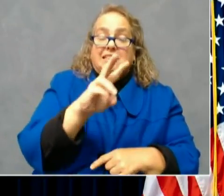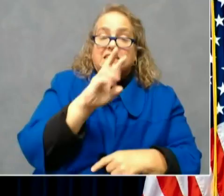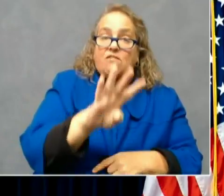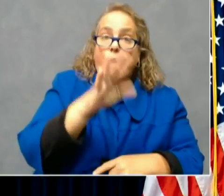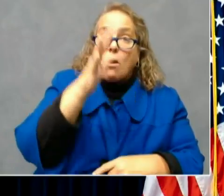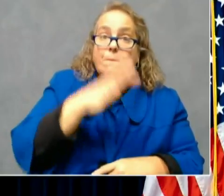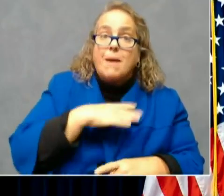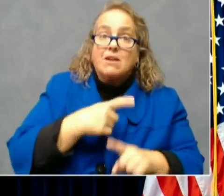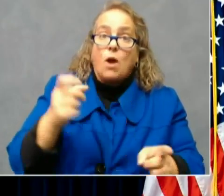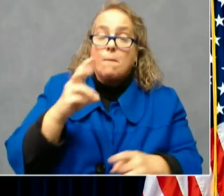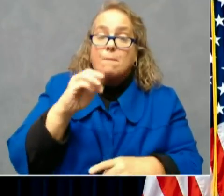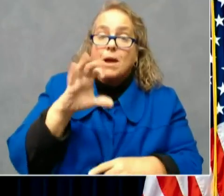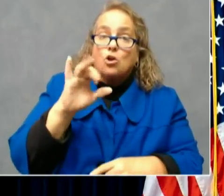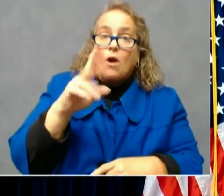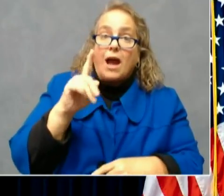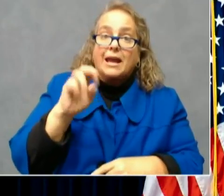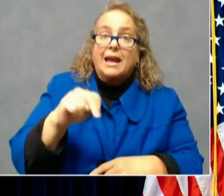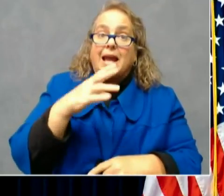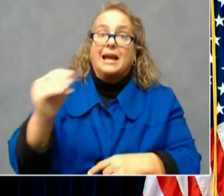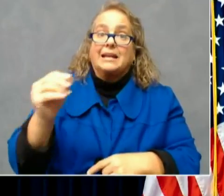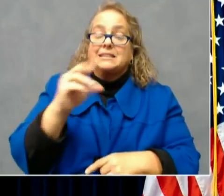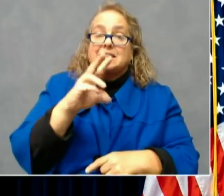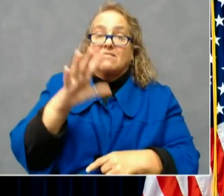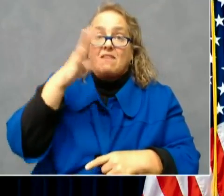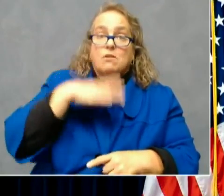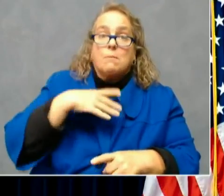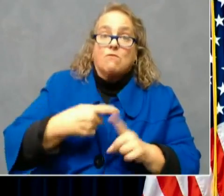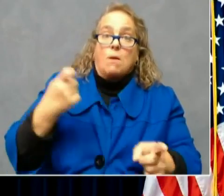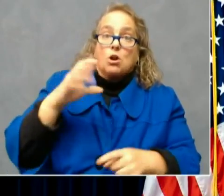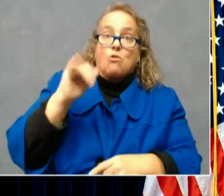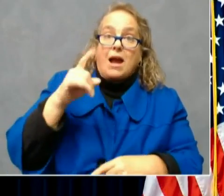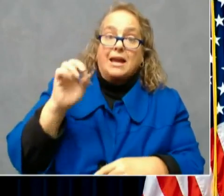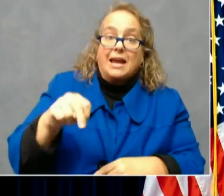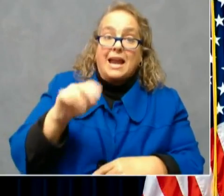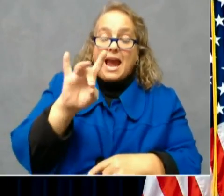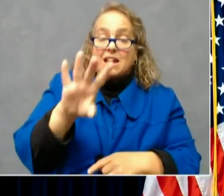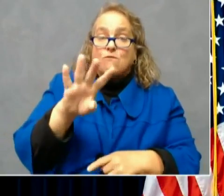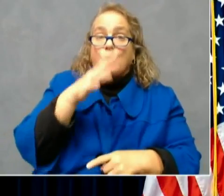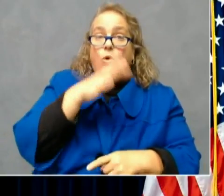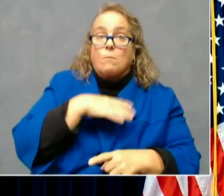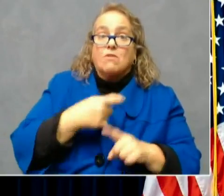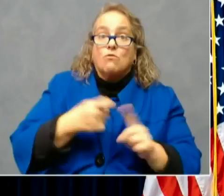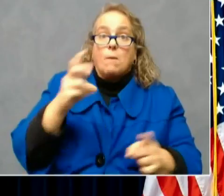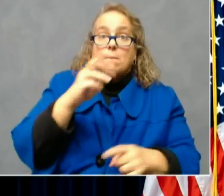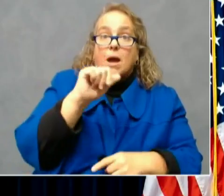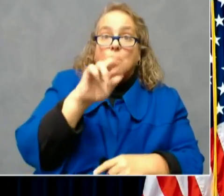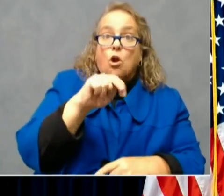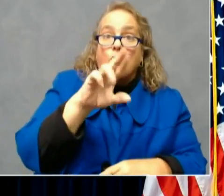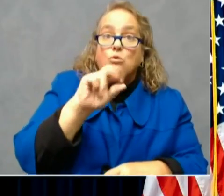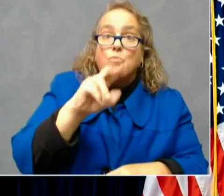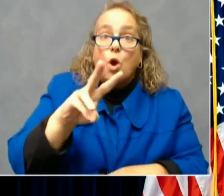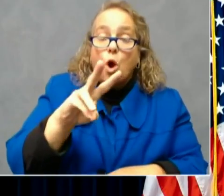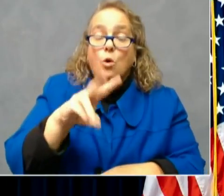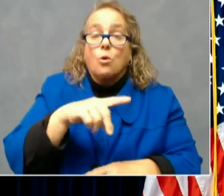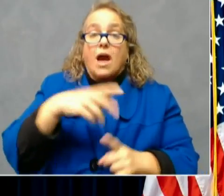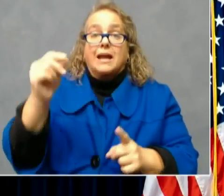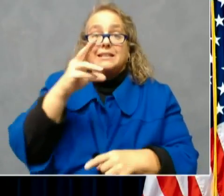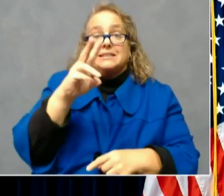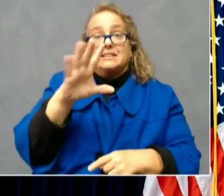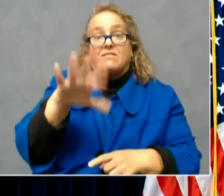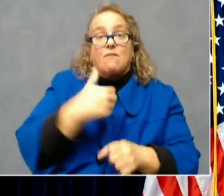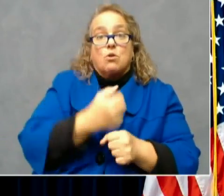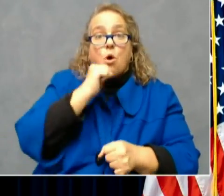McCracken. 88-year-old woman from Monroe, 64-year-old man from Monroe, 65-year-old man from Montgomery,